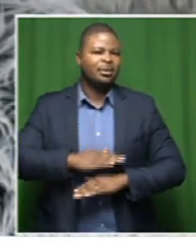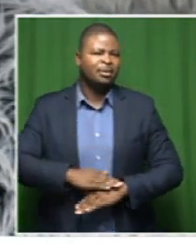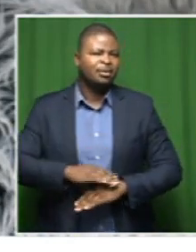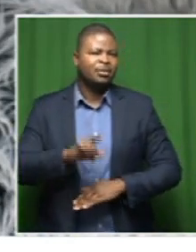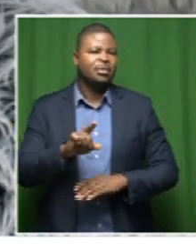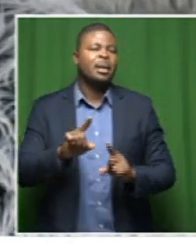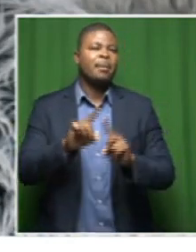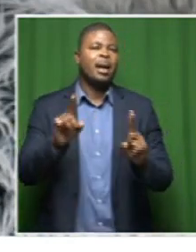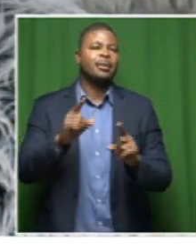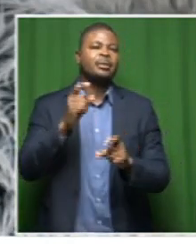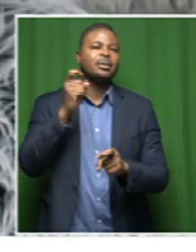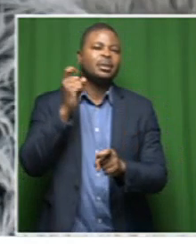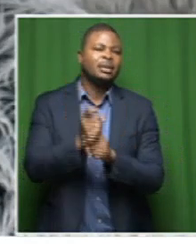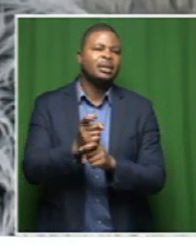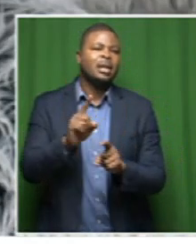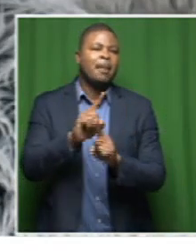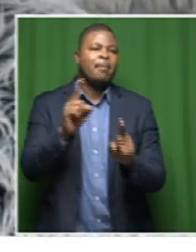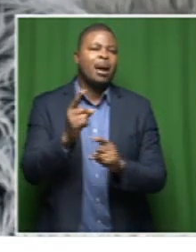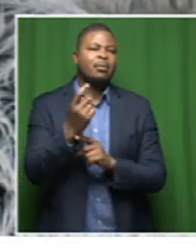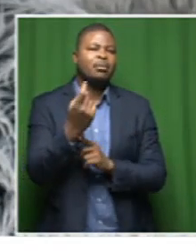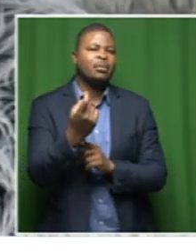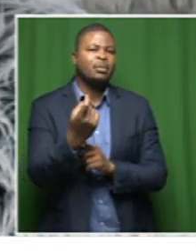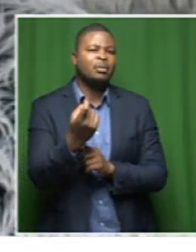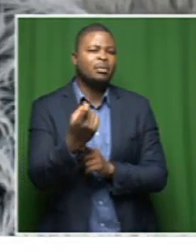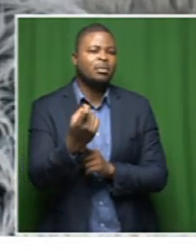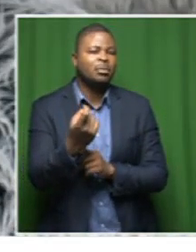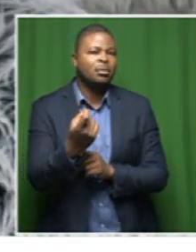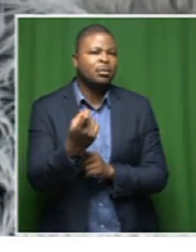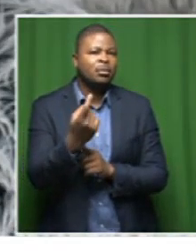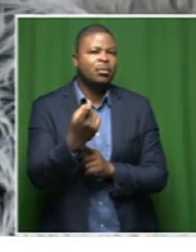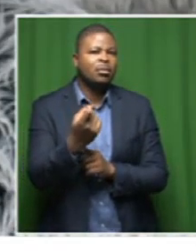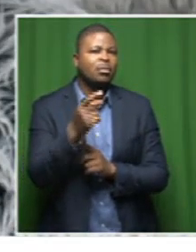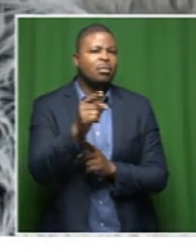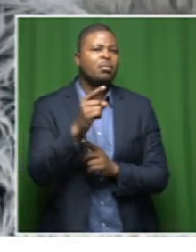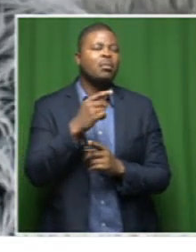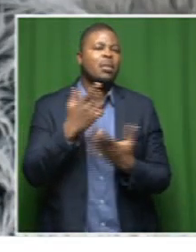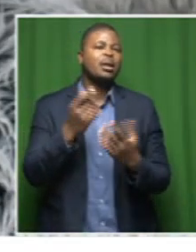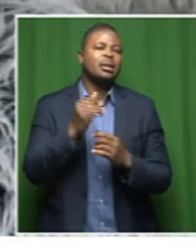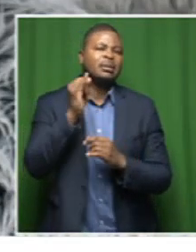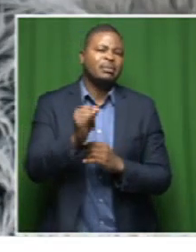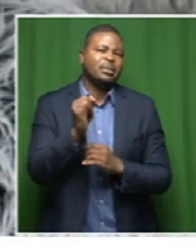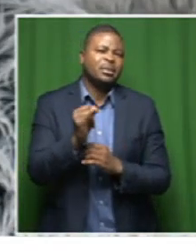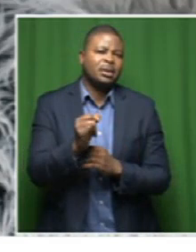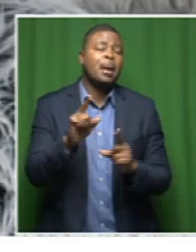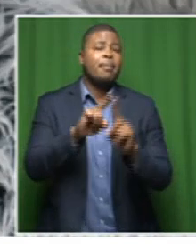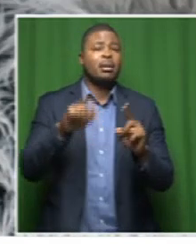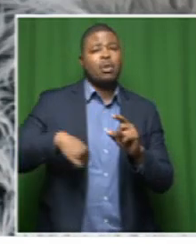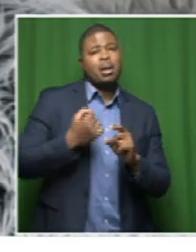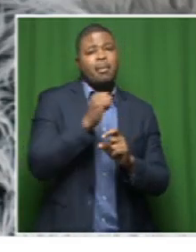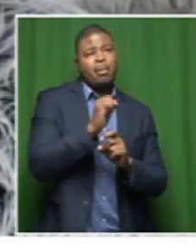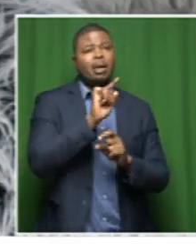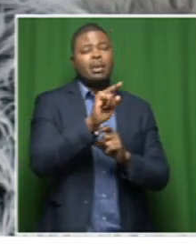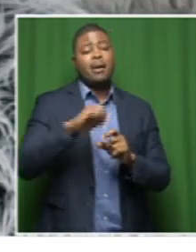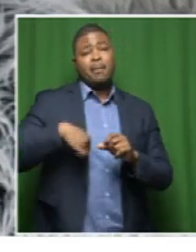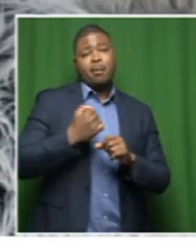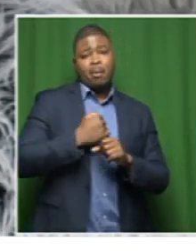position. One, that my husband is coming originally from Malawi. He was the firstborn of